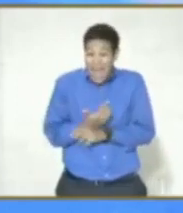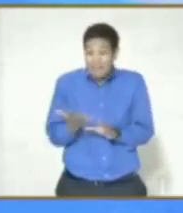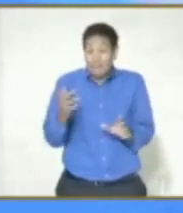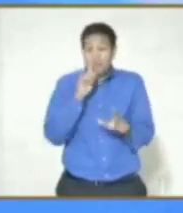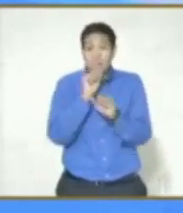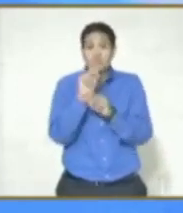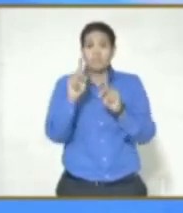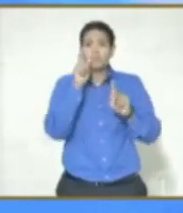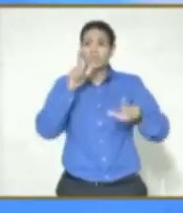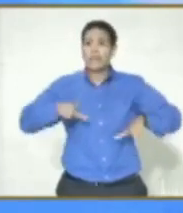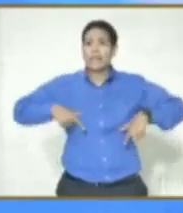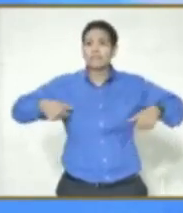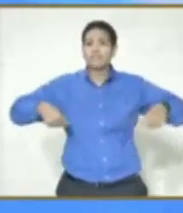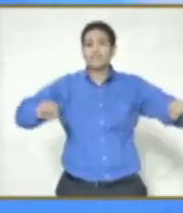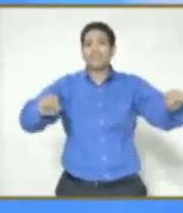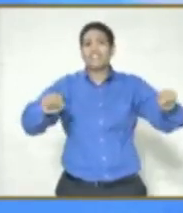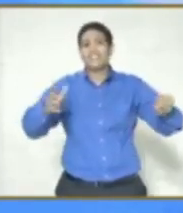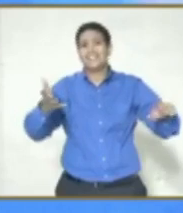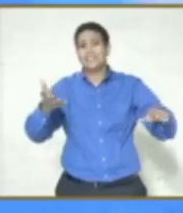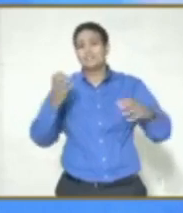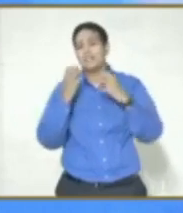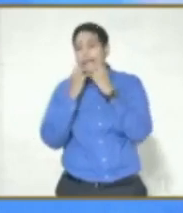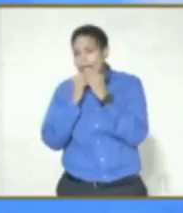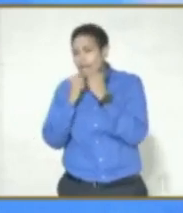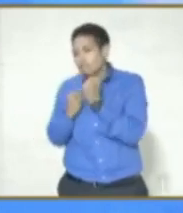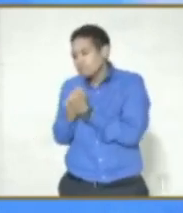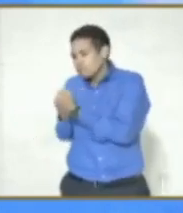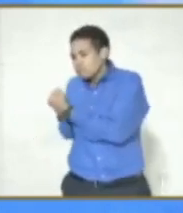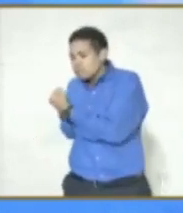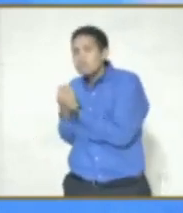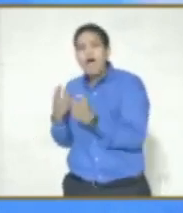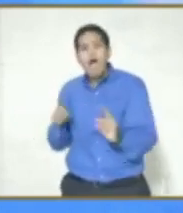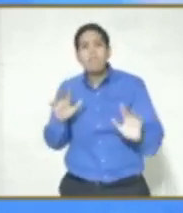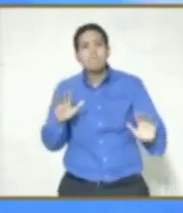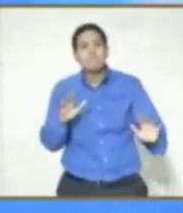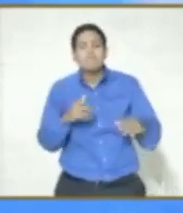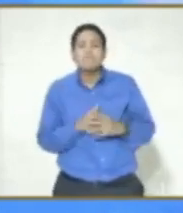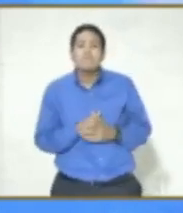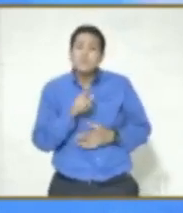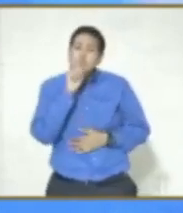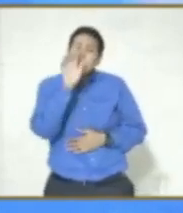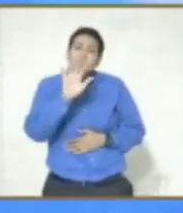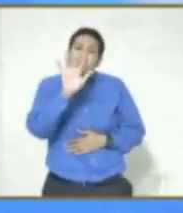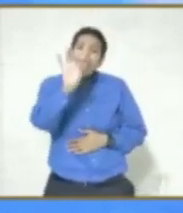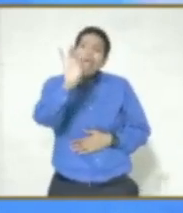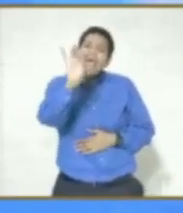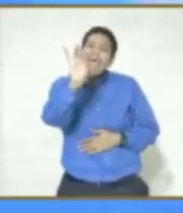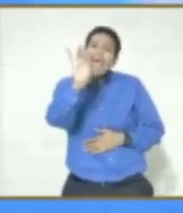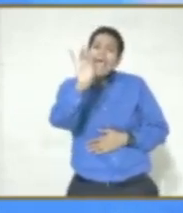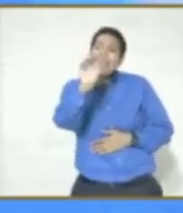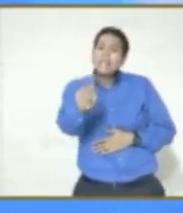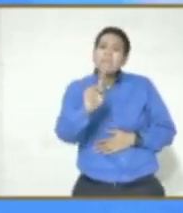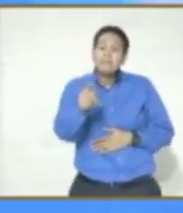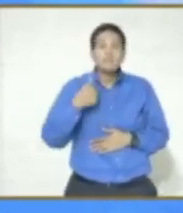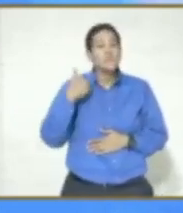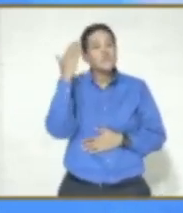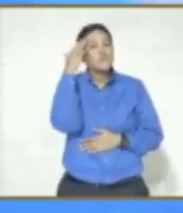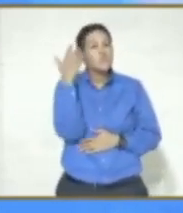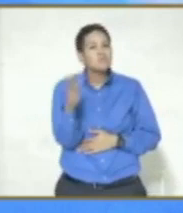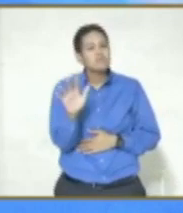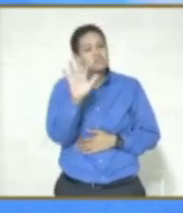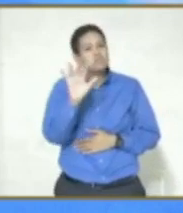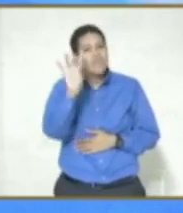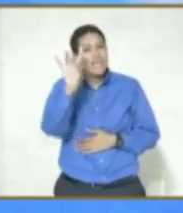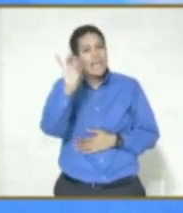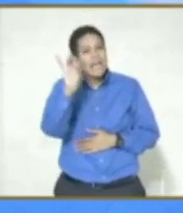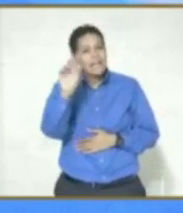homeless persons are well taken care of. Indeed, we have some 80 persons that we know of, which